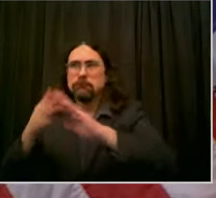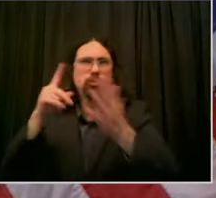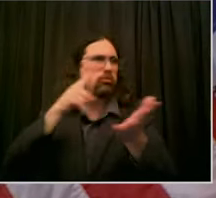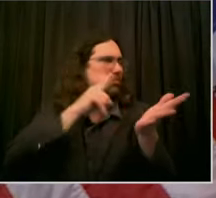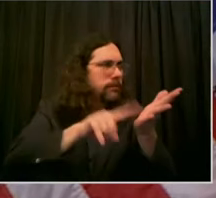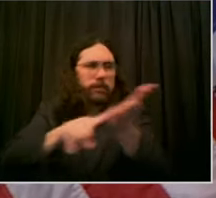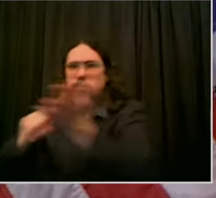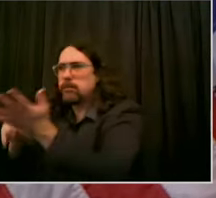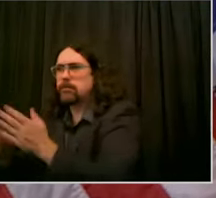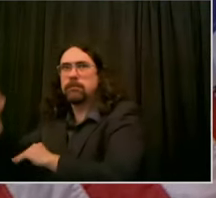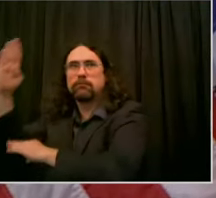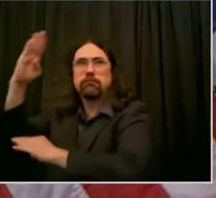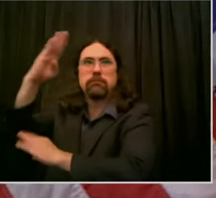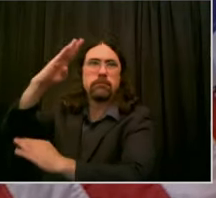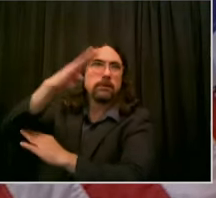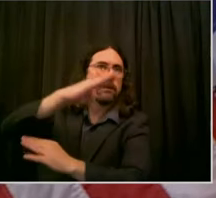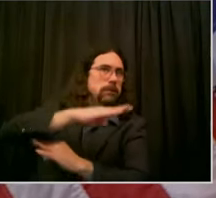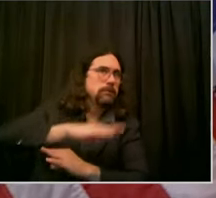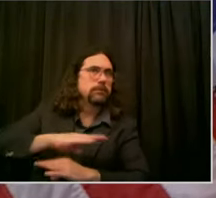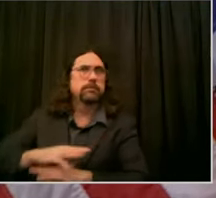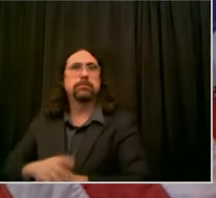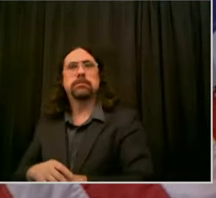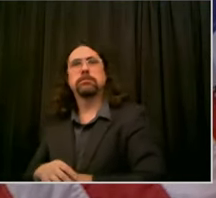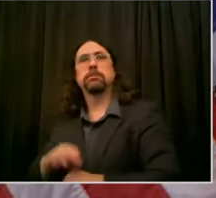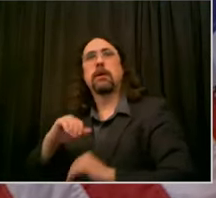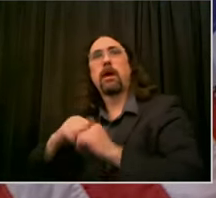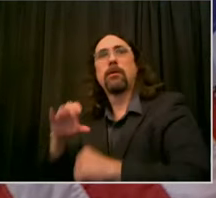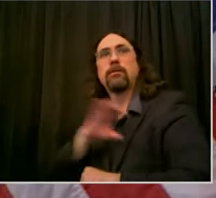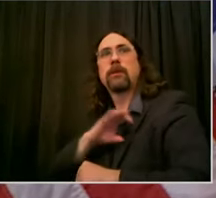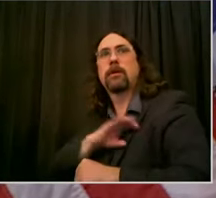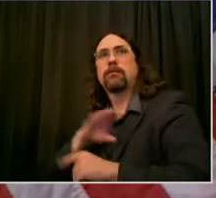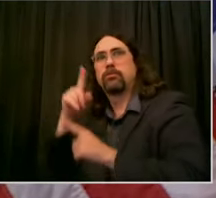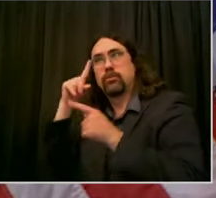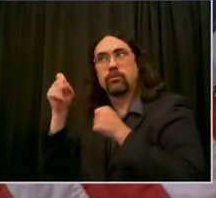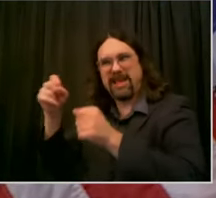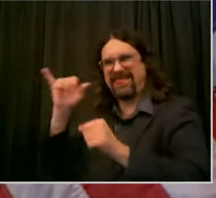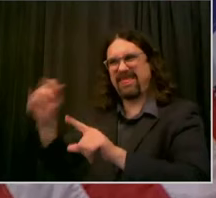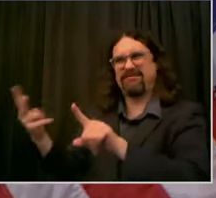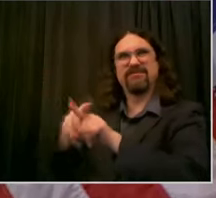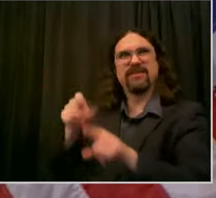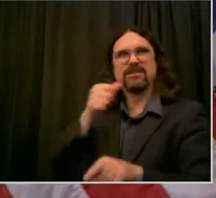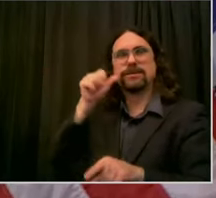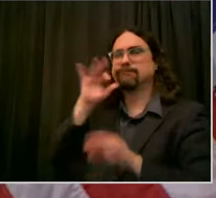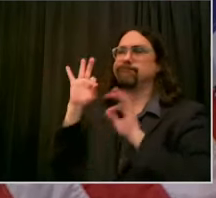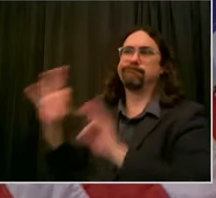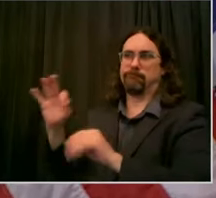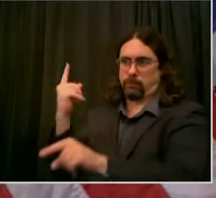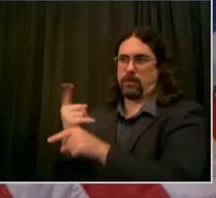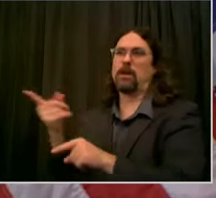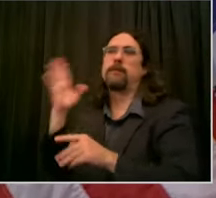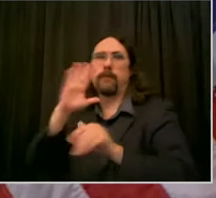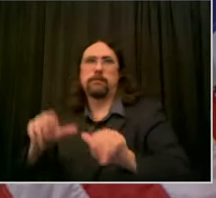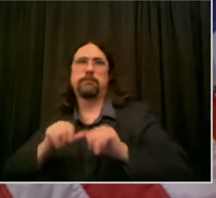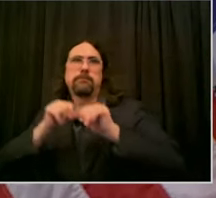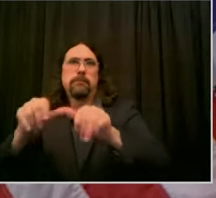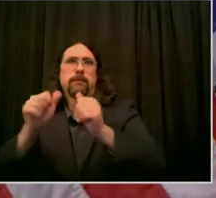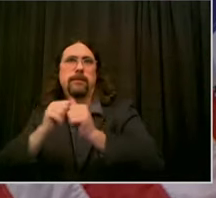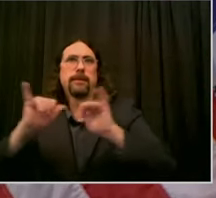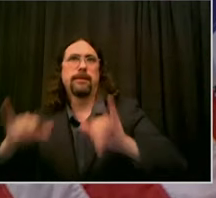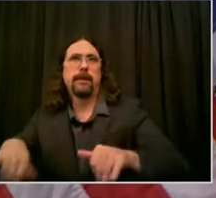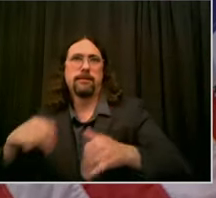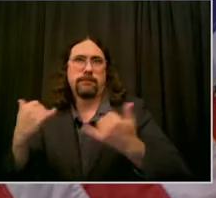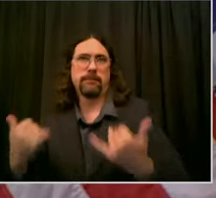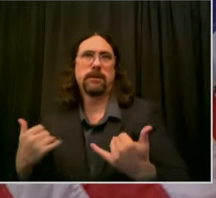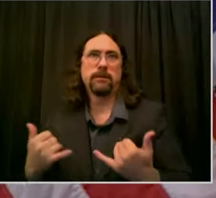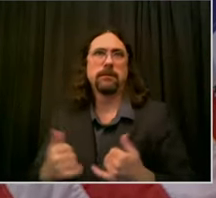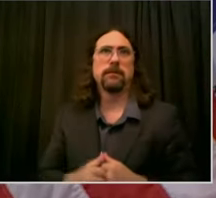into play in response to new conditions that we saw. I want to see tonight be better than last night, and I want us